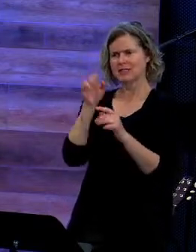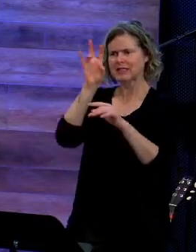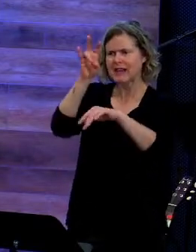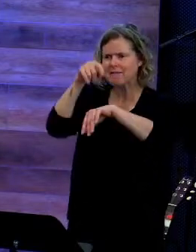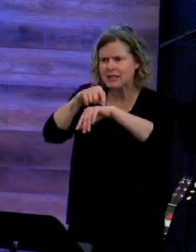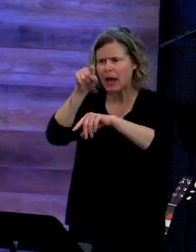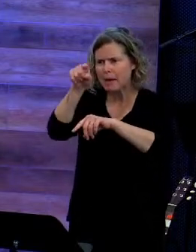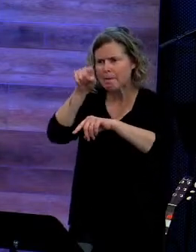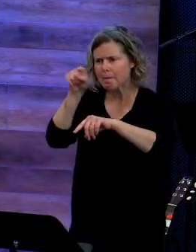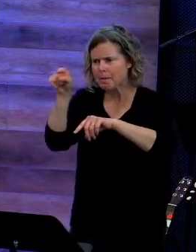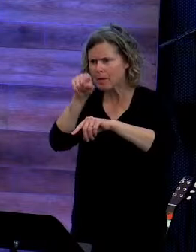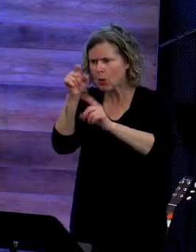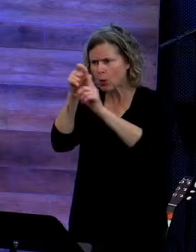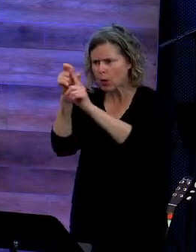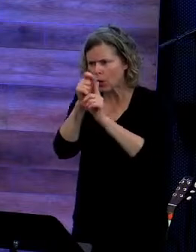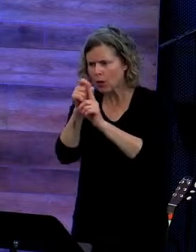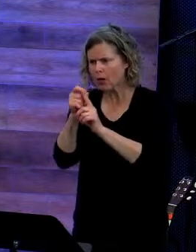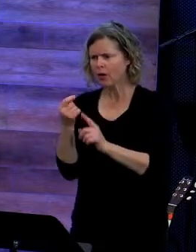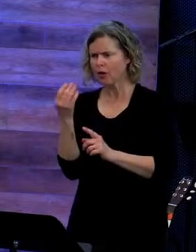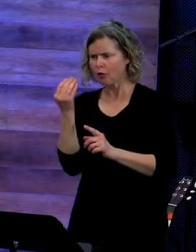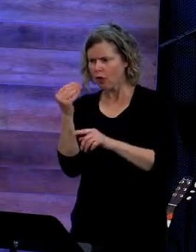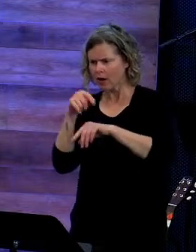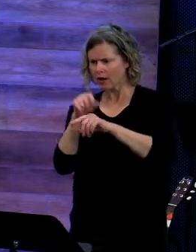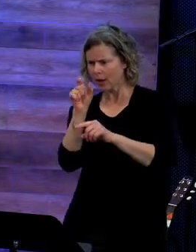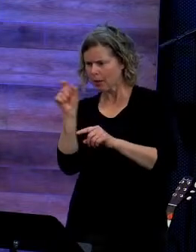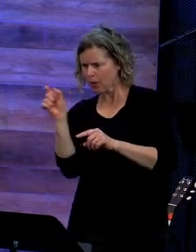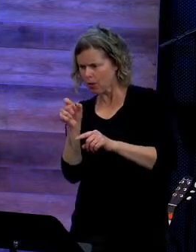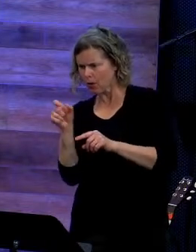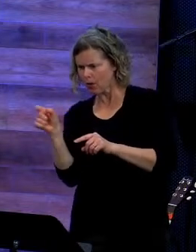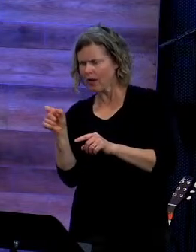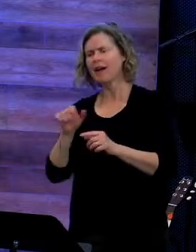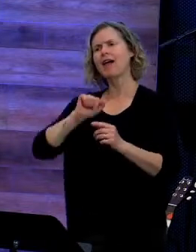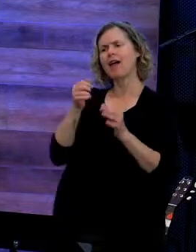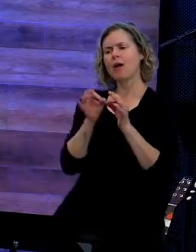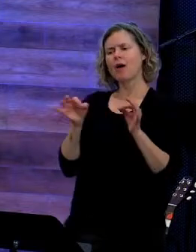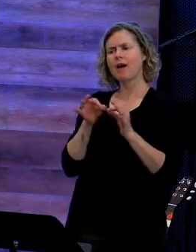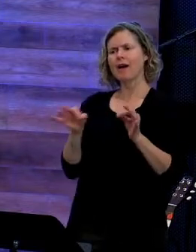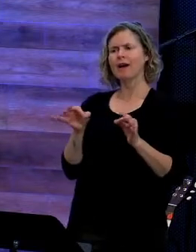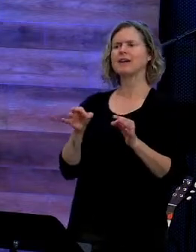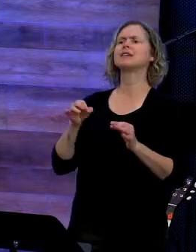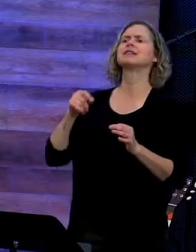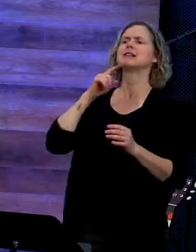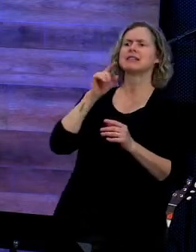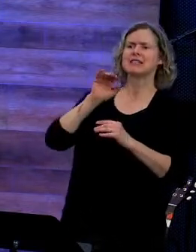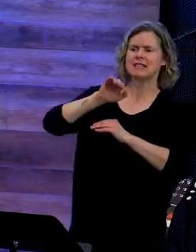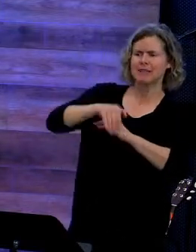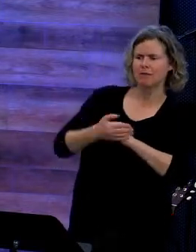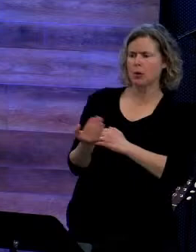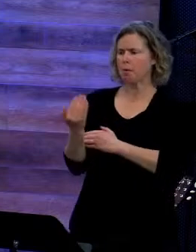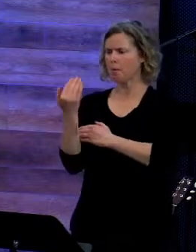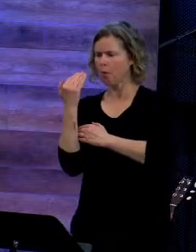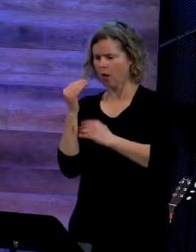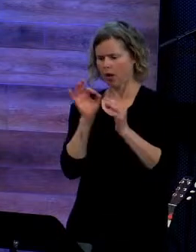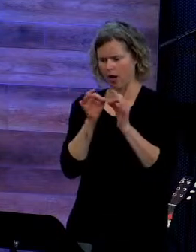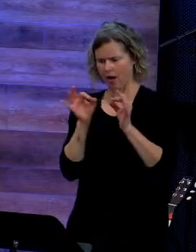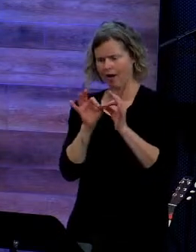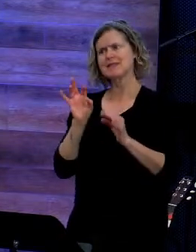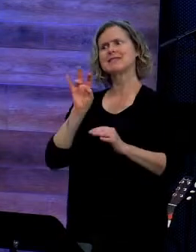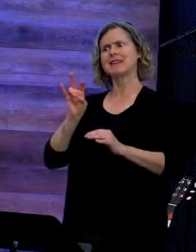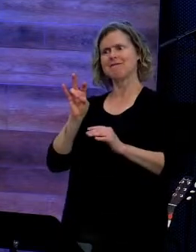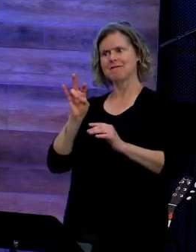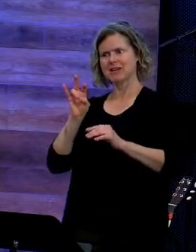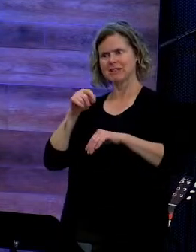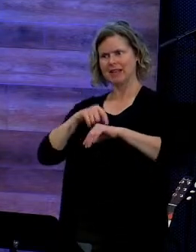in a moment, each of them ends with, and there was evening, and there was morning. There's more. So the 3